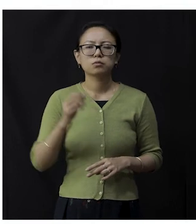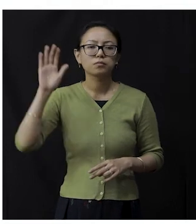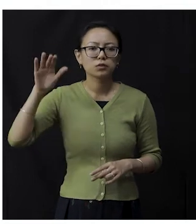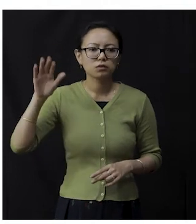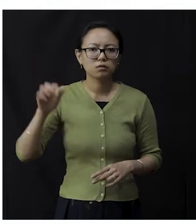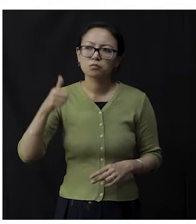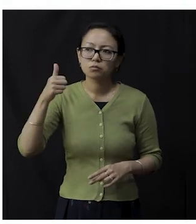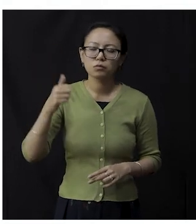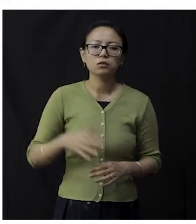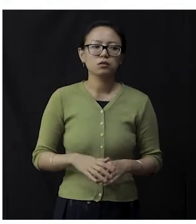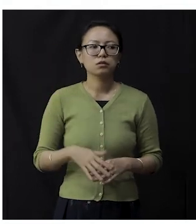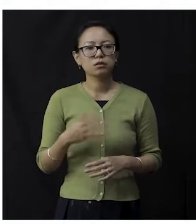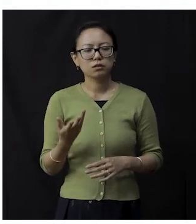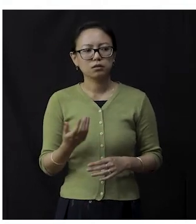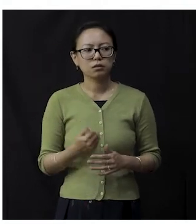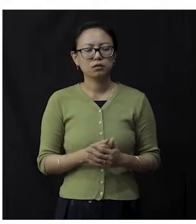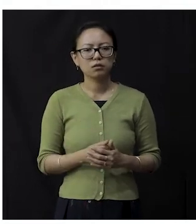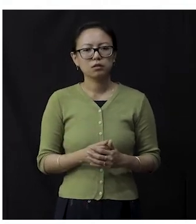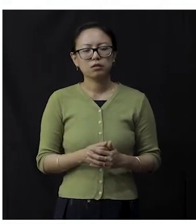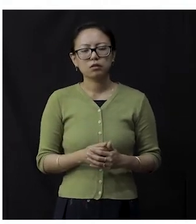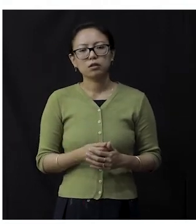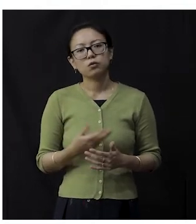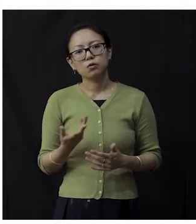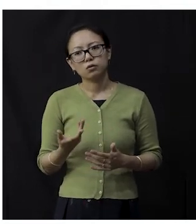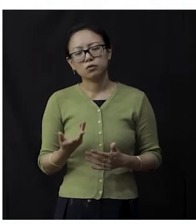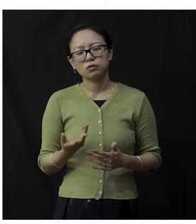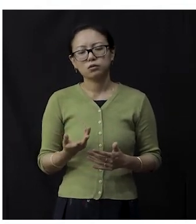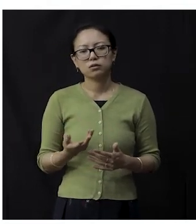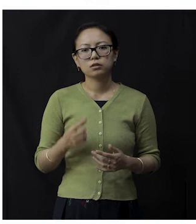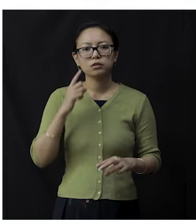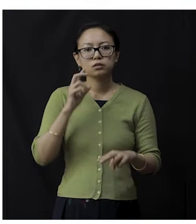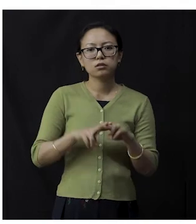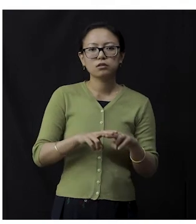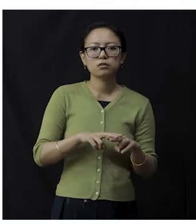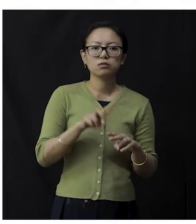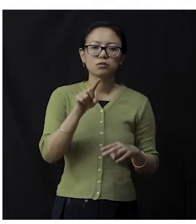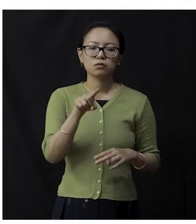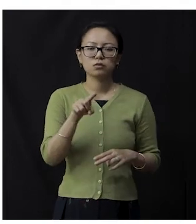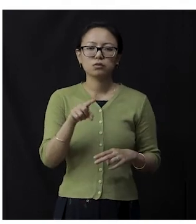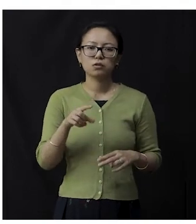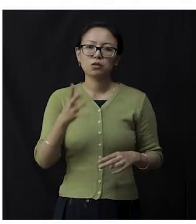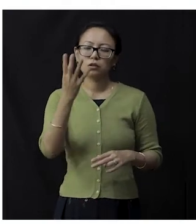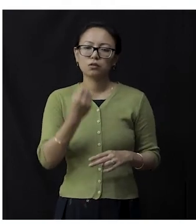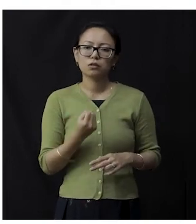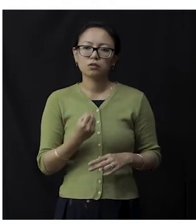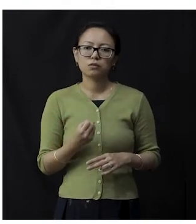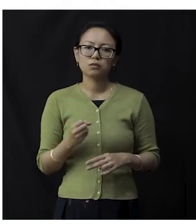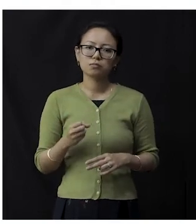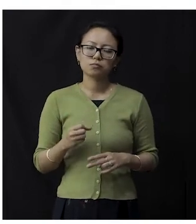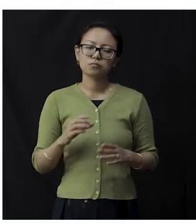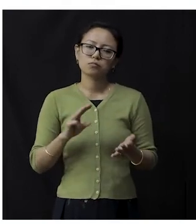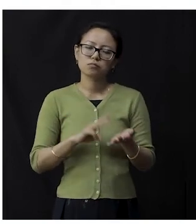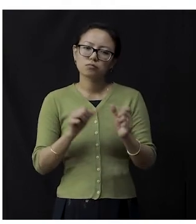somebody, and make somebody's day really happy and memorable, what are the things that you must